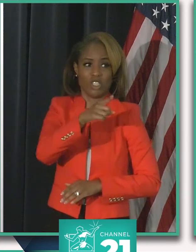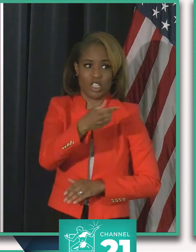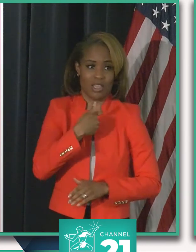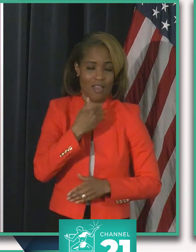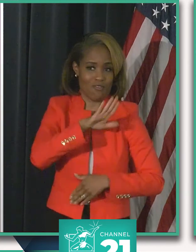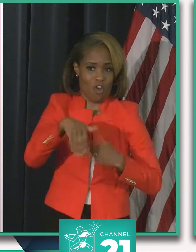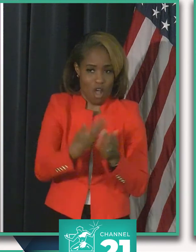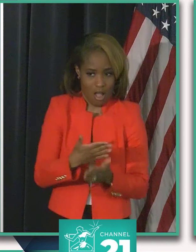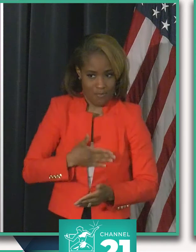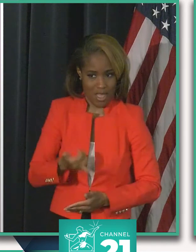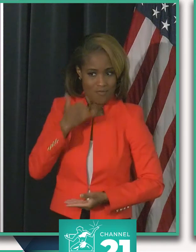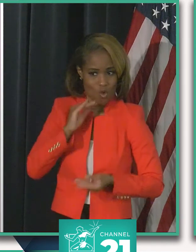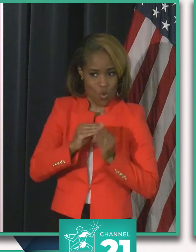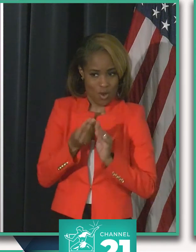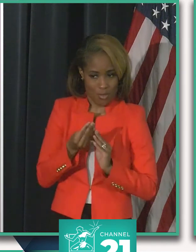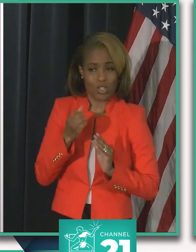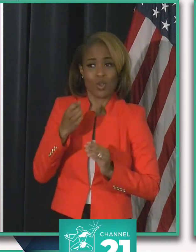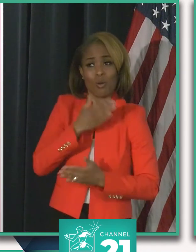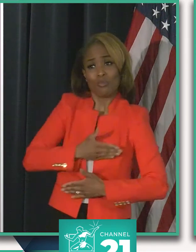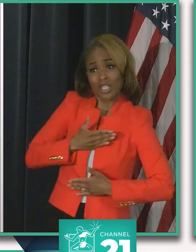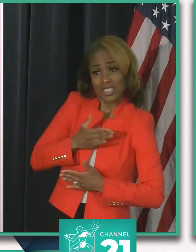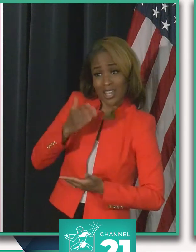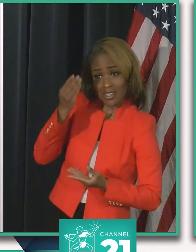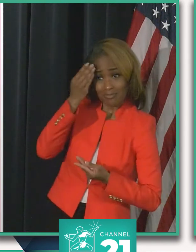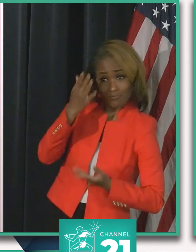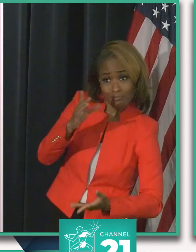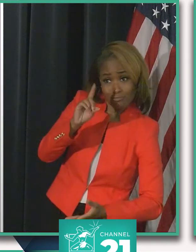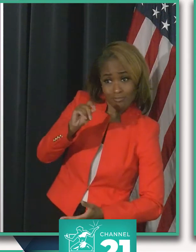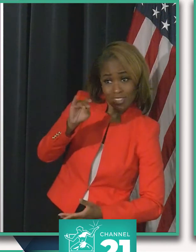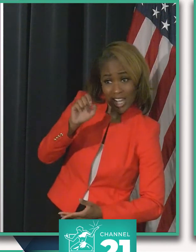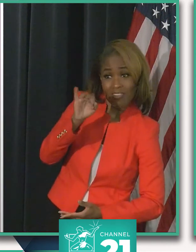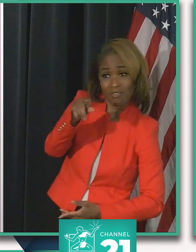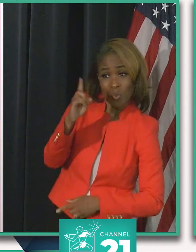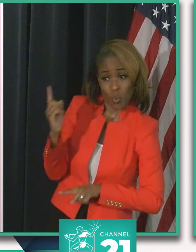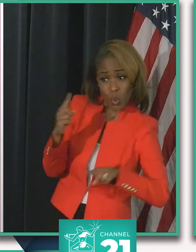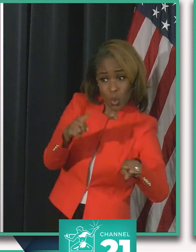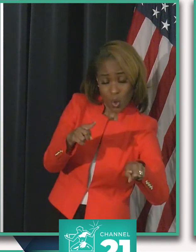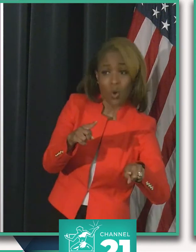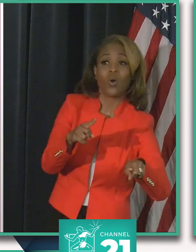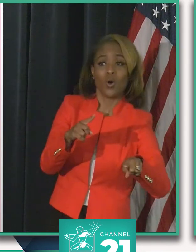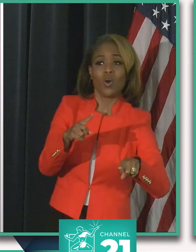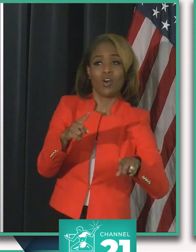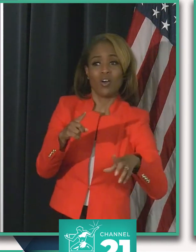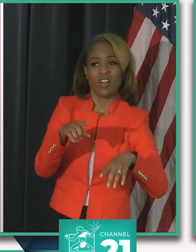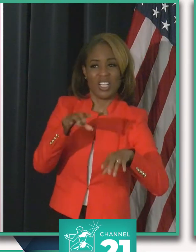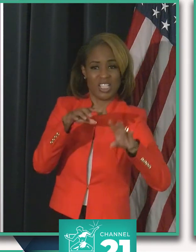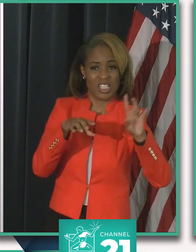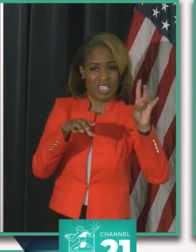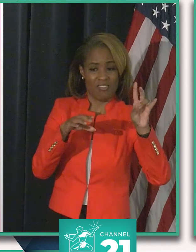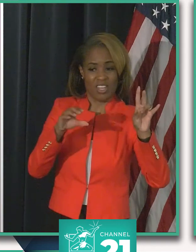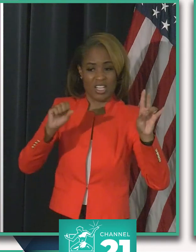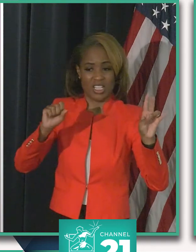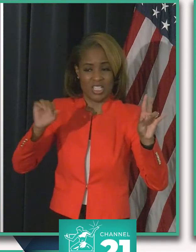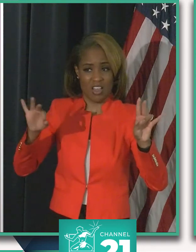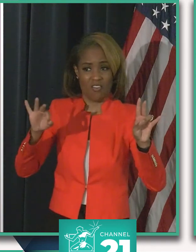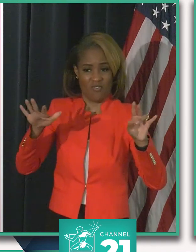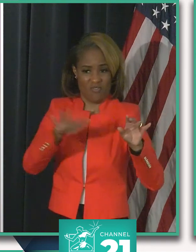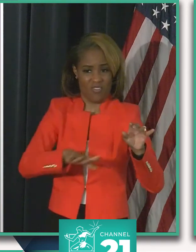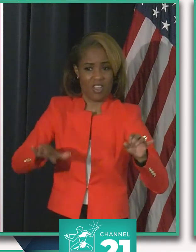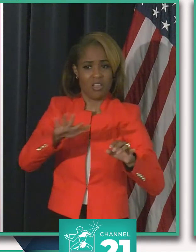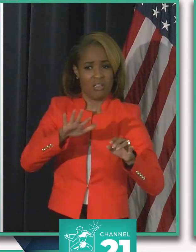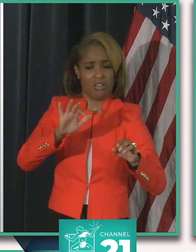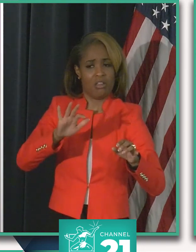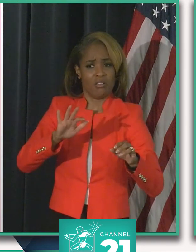So I would appreciate it, Dave, if you would get out there. And that neighborhood over in the 7 Southfield area is really